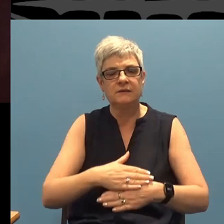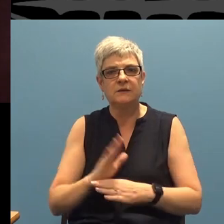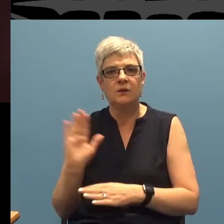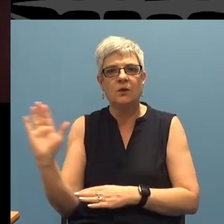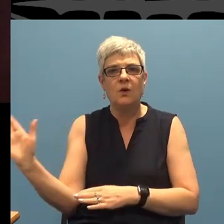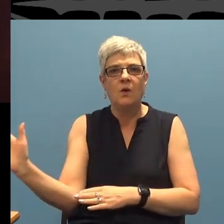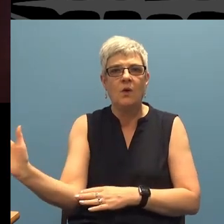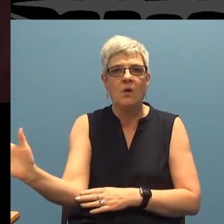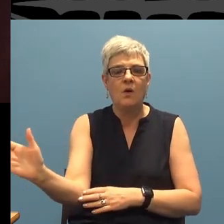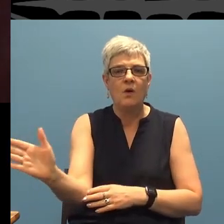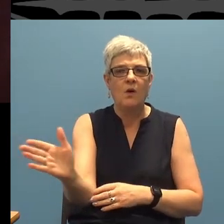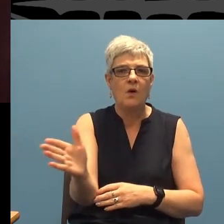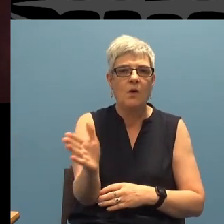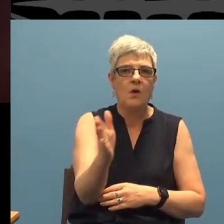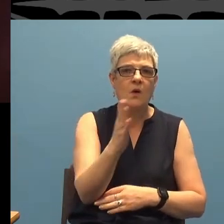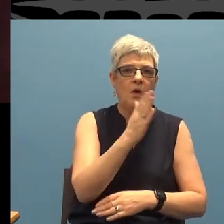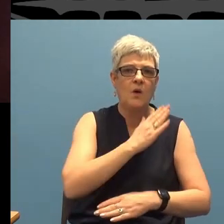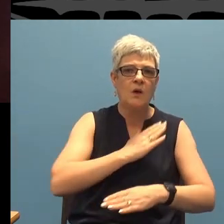night,